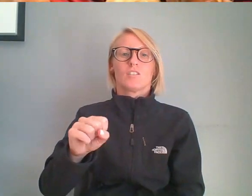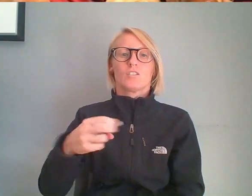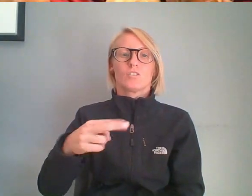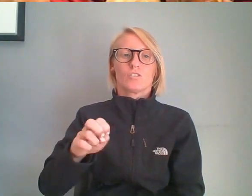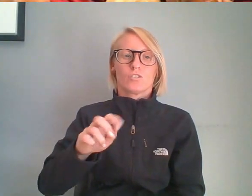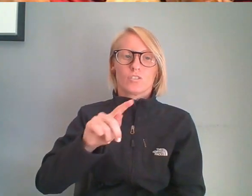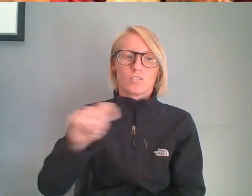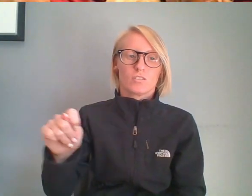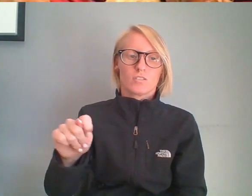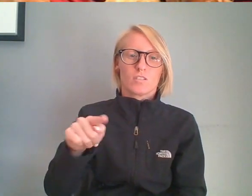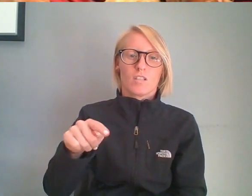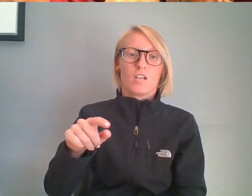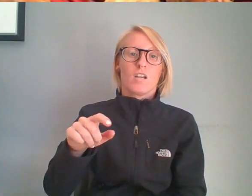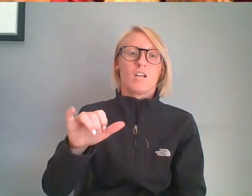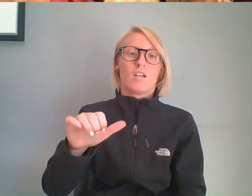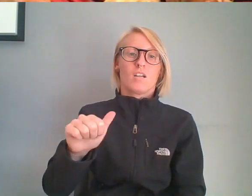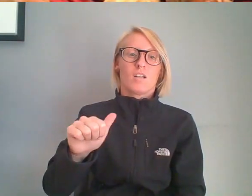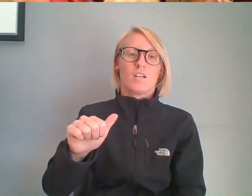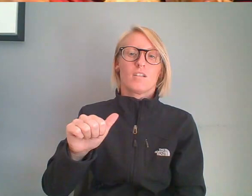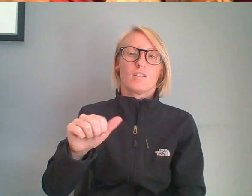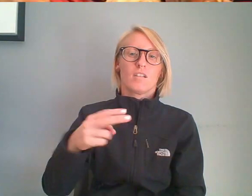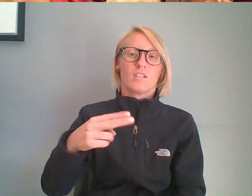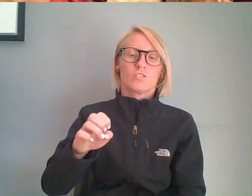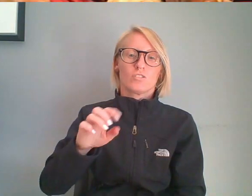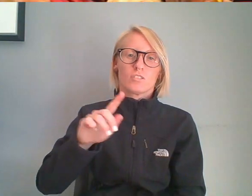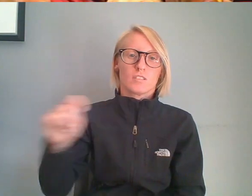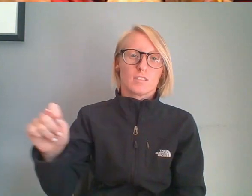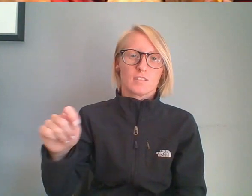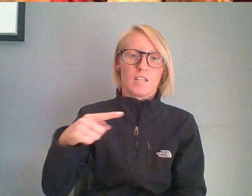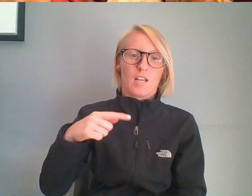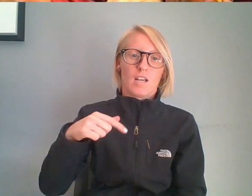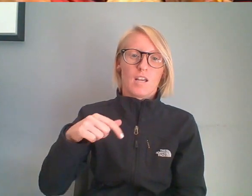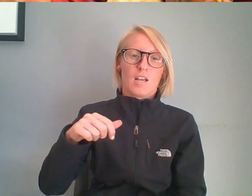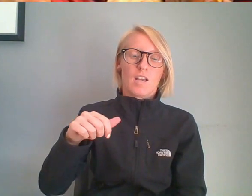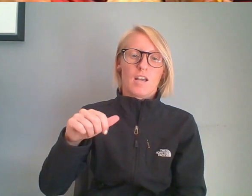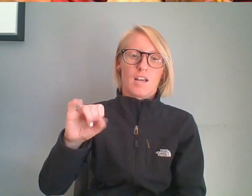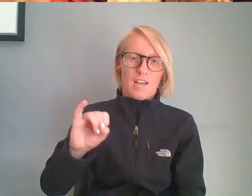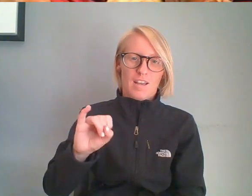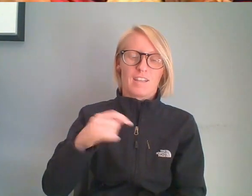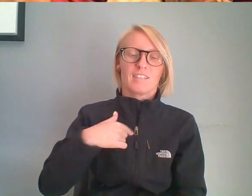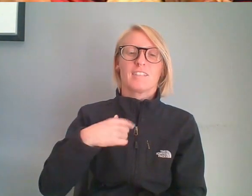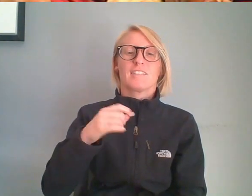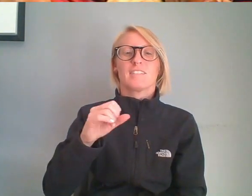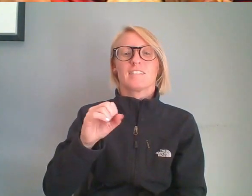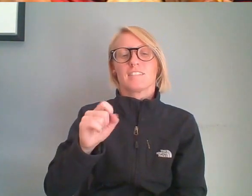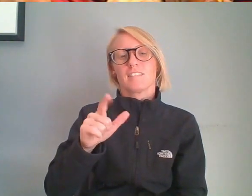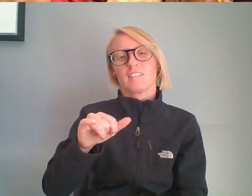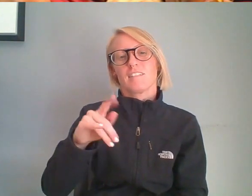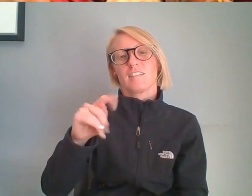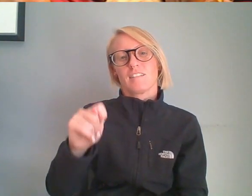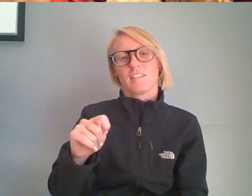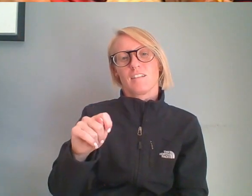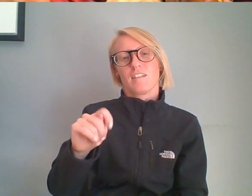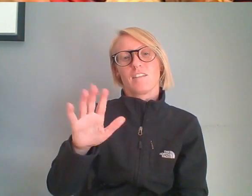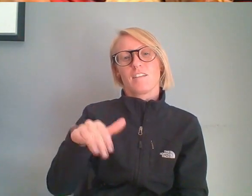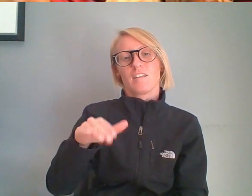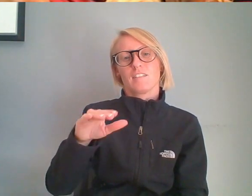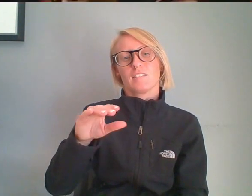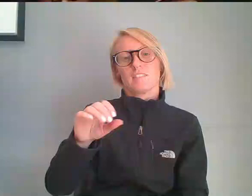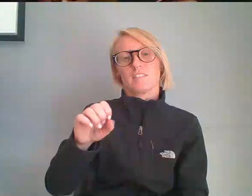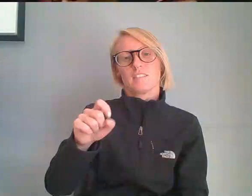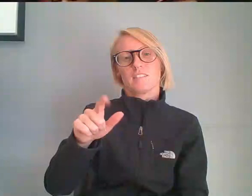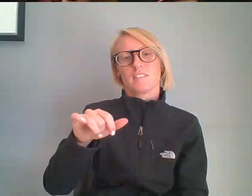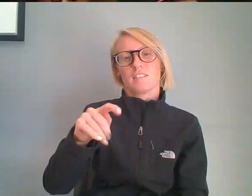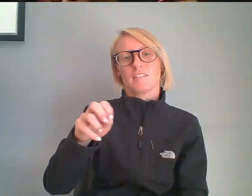A sheet I slit. And on that slitted sheet I sit.